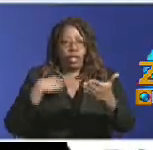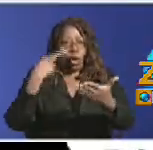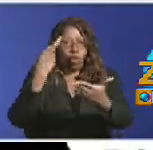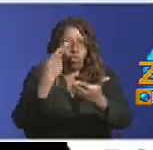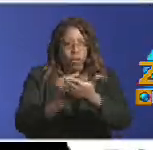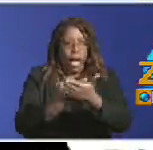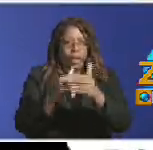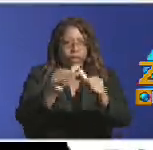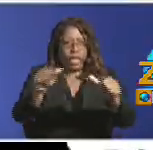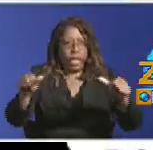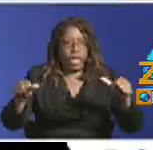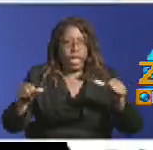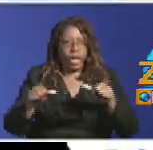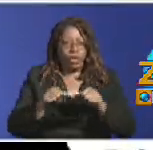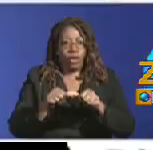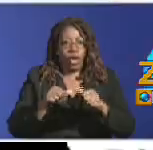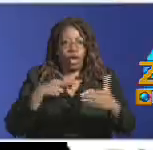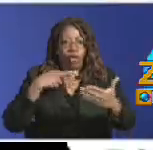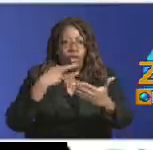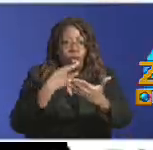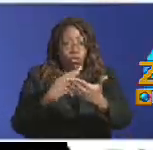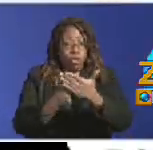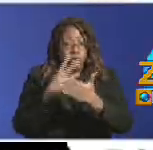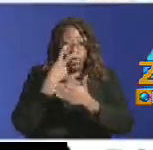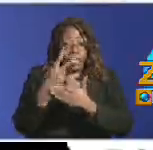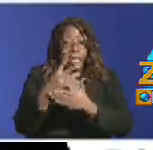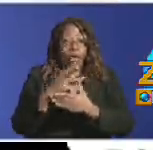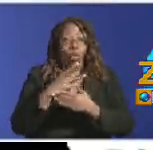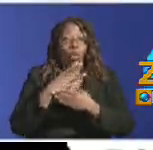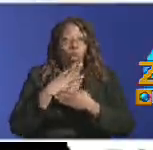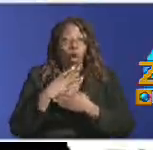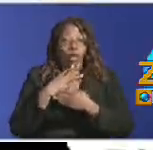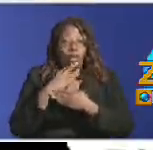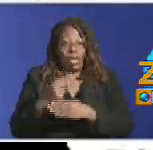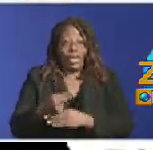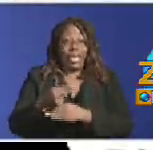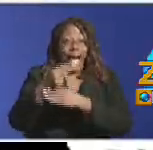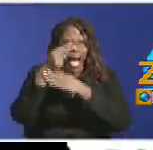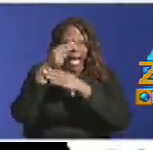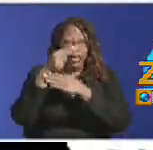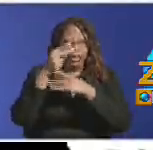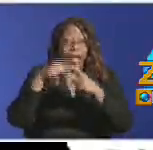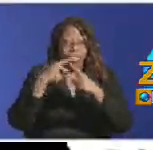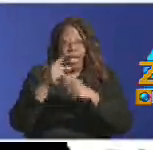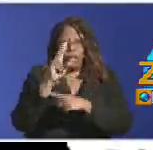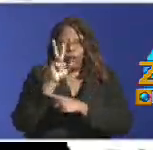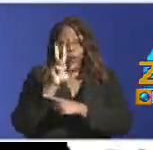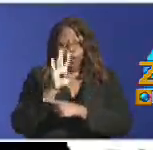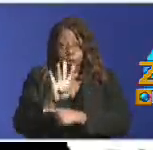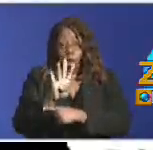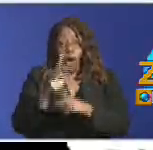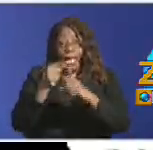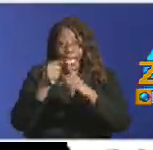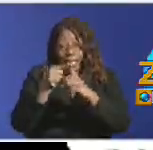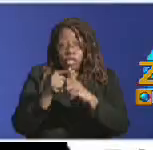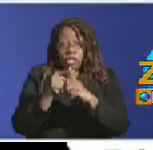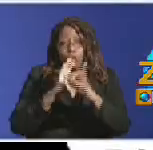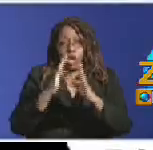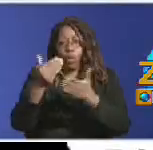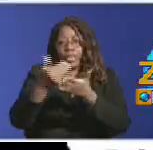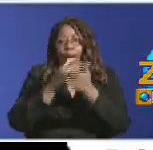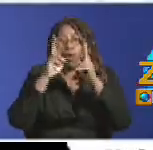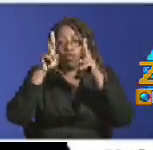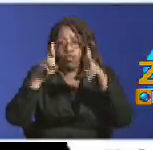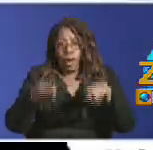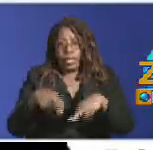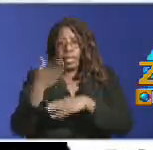to the area, we were greeted with stagnant water in some areas appearing higher than 4 inches. As we attempted to speak with a number of